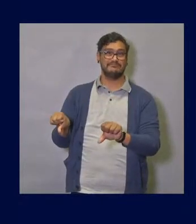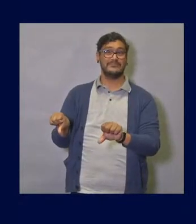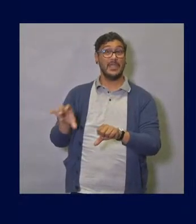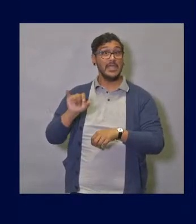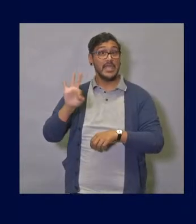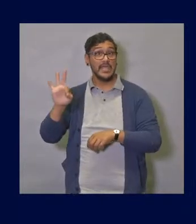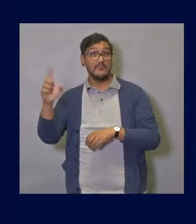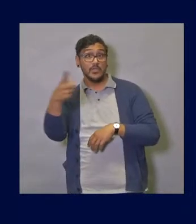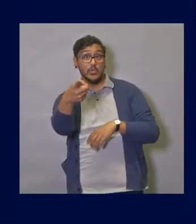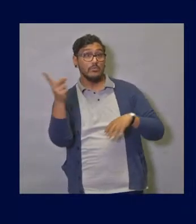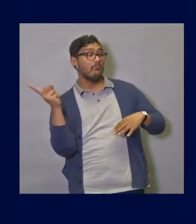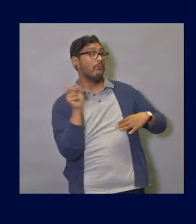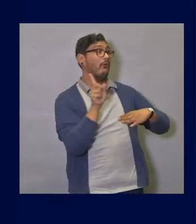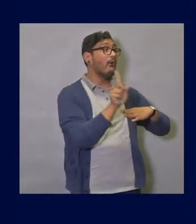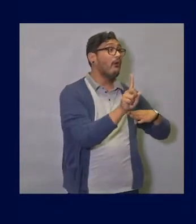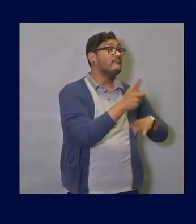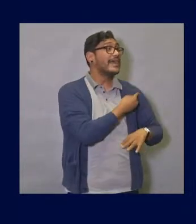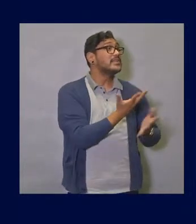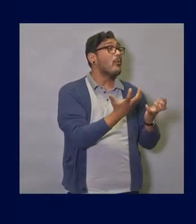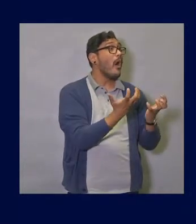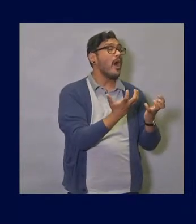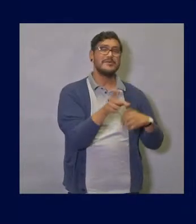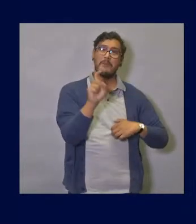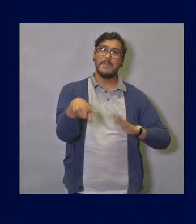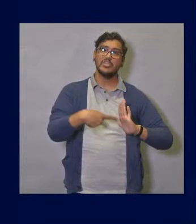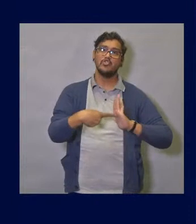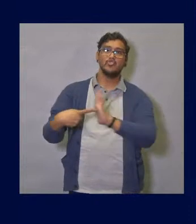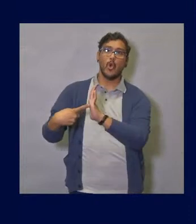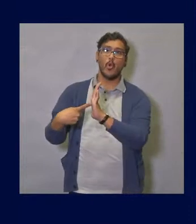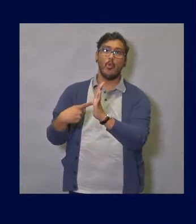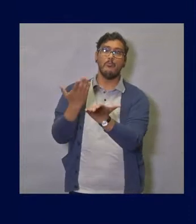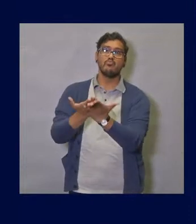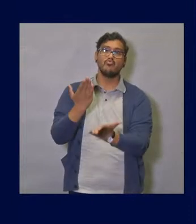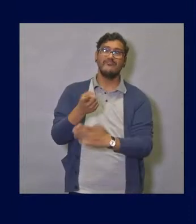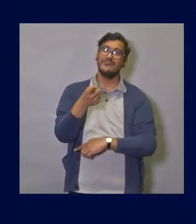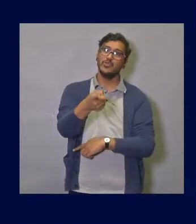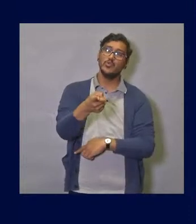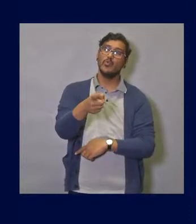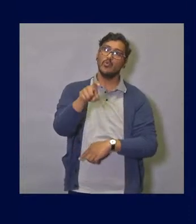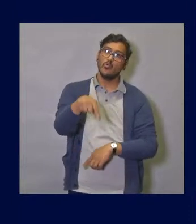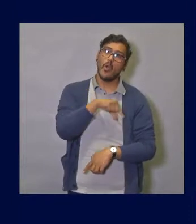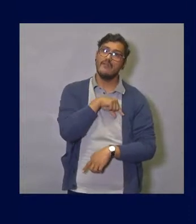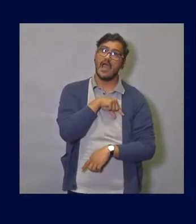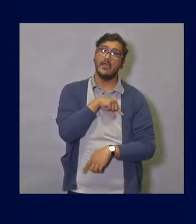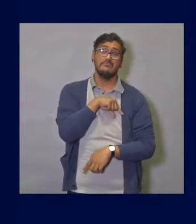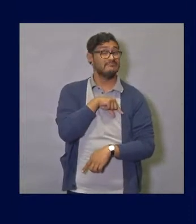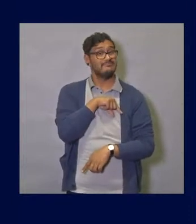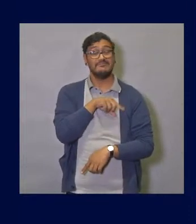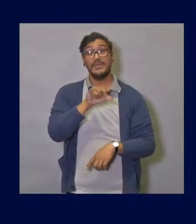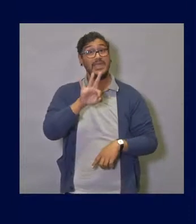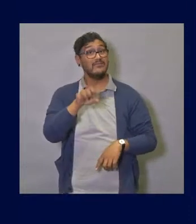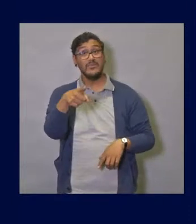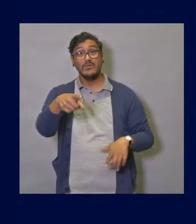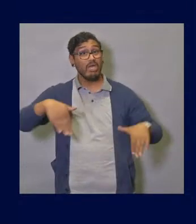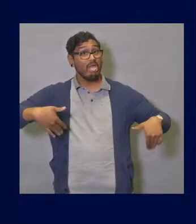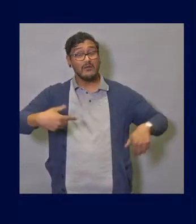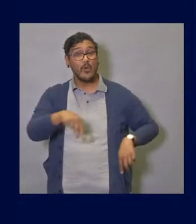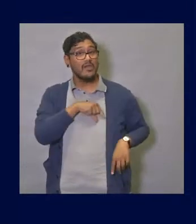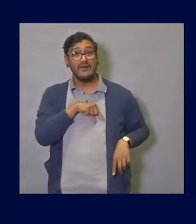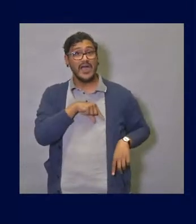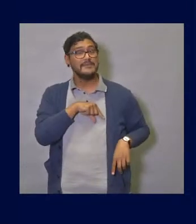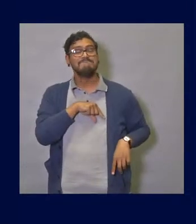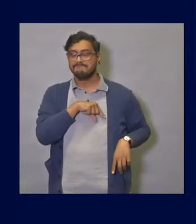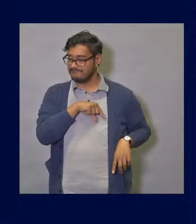to verify that they're in an eligible group. And anyone that's not able to do this, unfortunately, will be asked to wait their